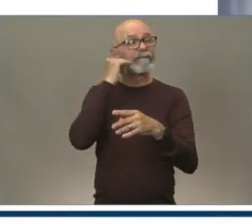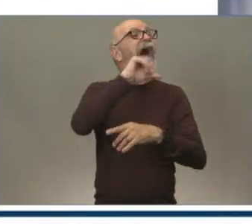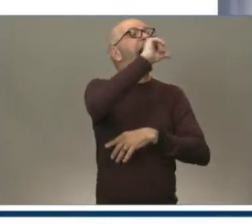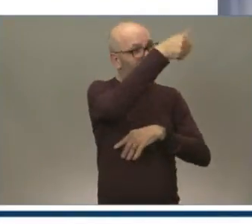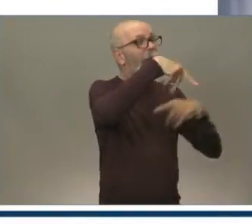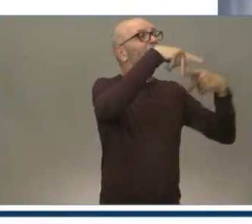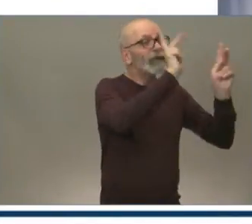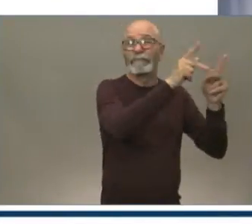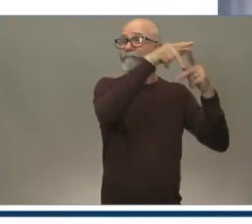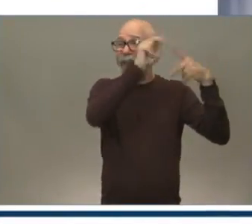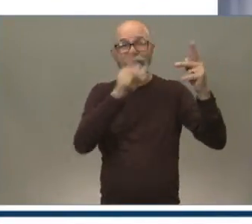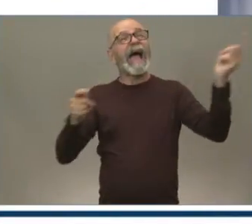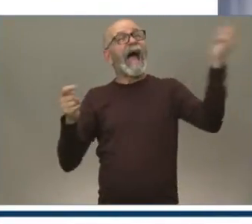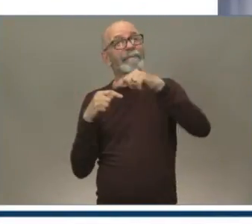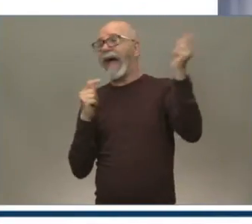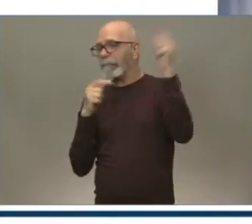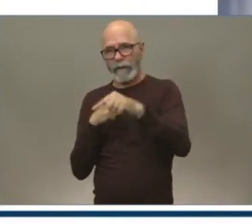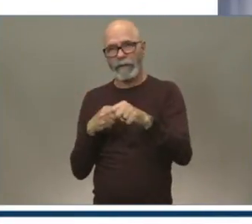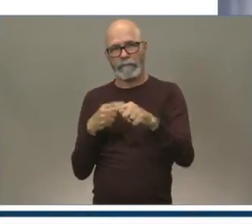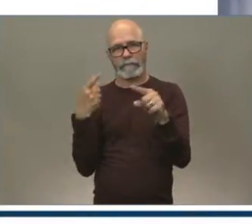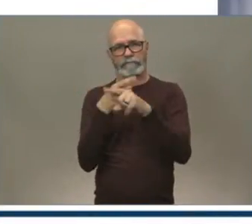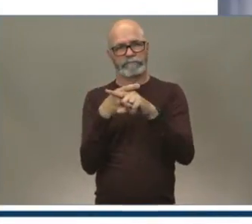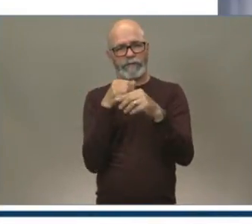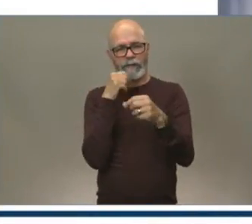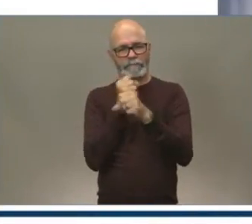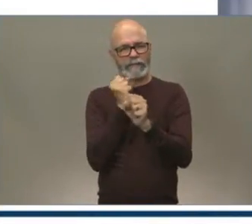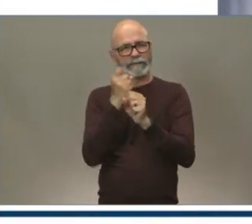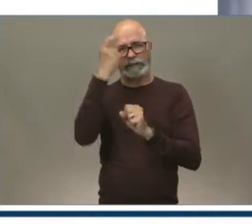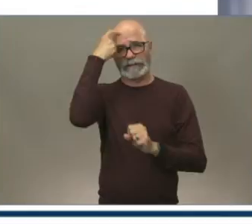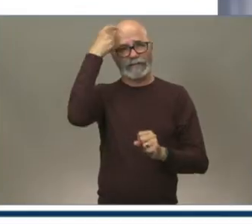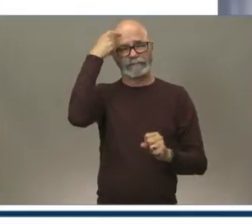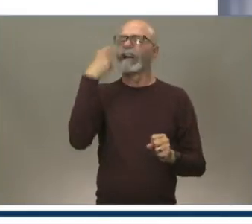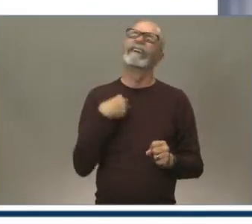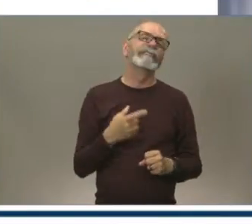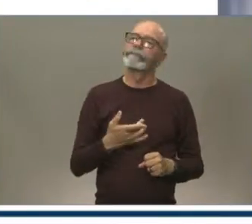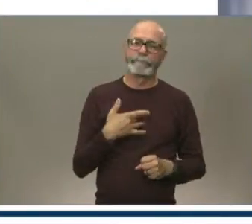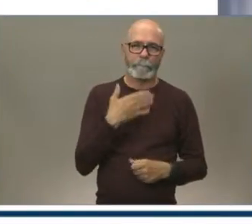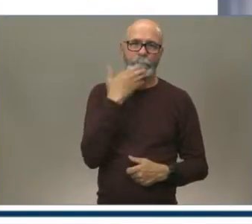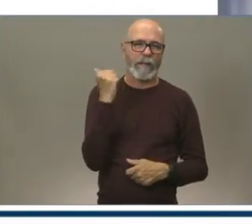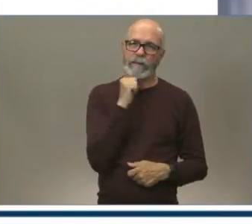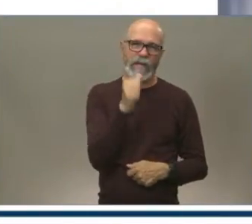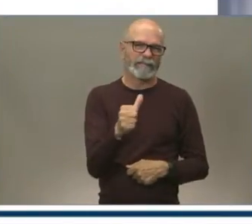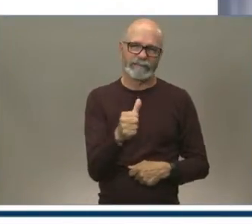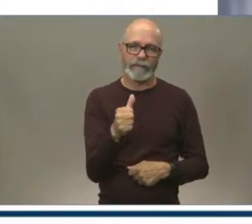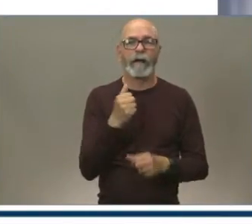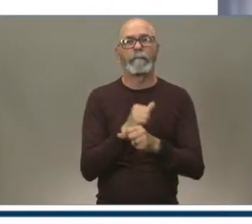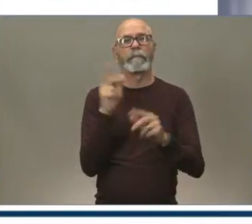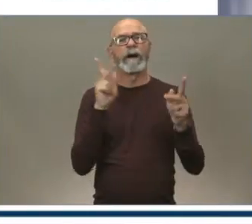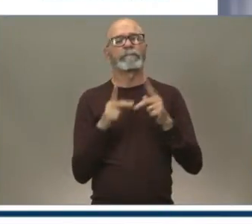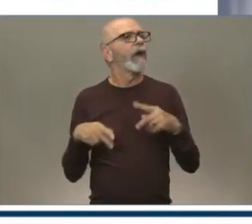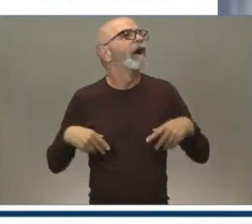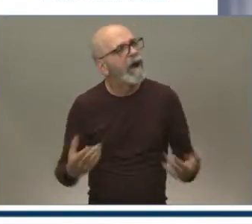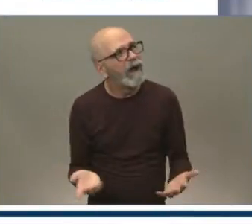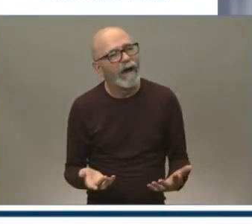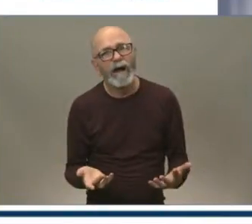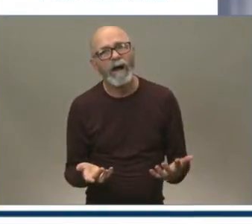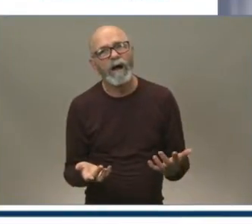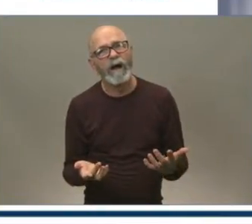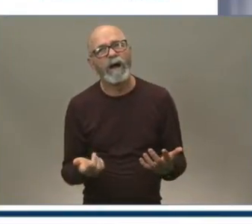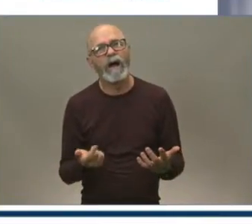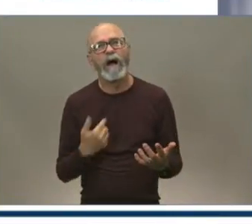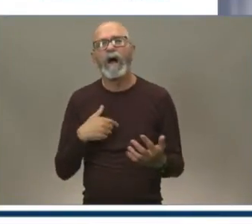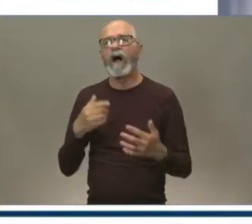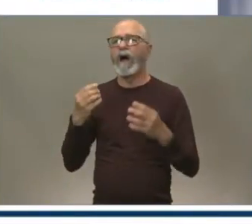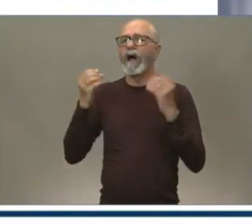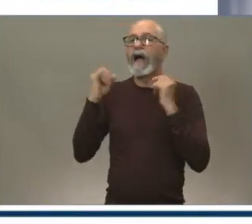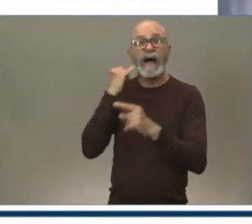I think most Nova Scotians realize, and it's impacting their lives when they're not able to go to their own kids' hockey game